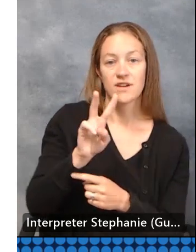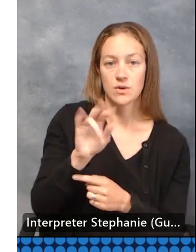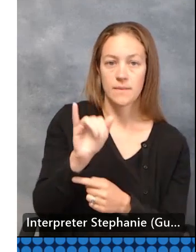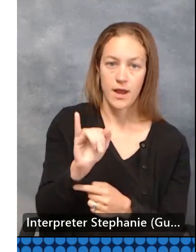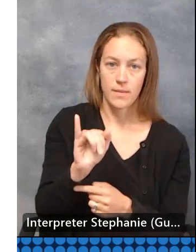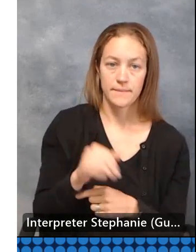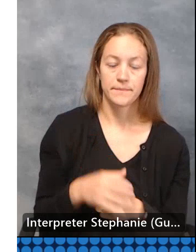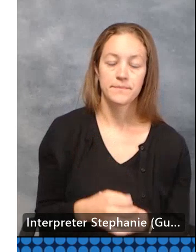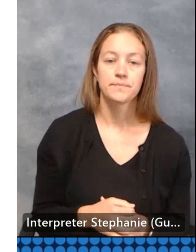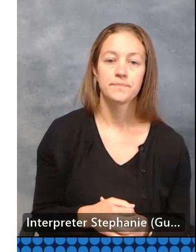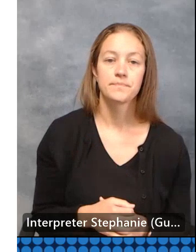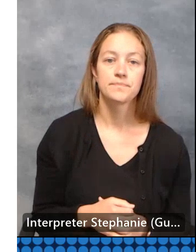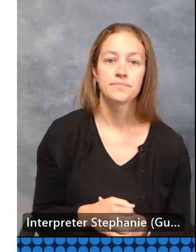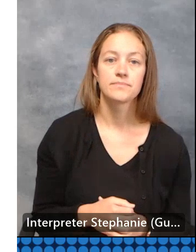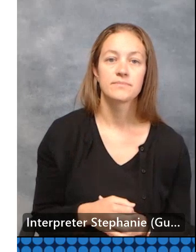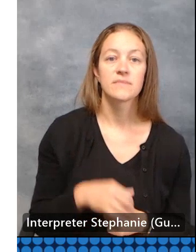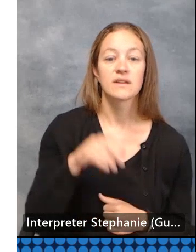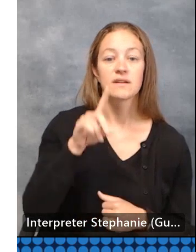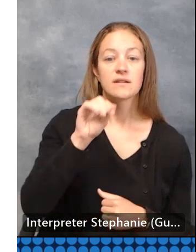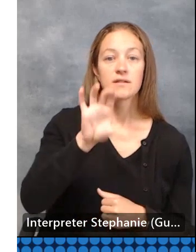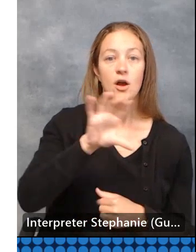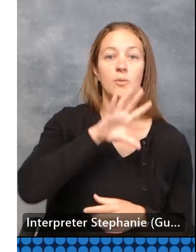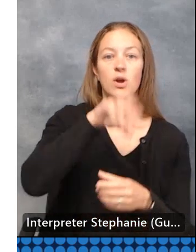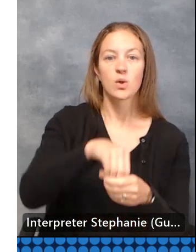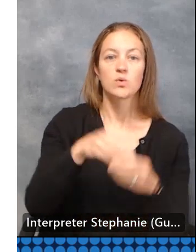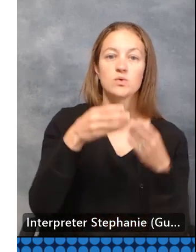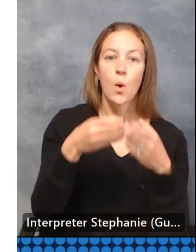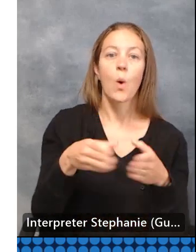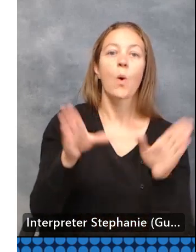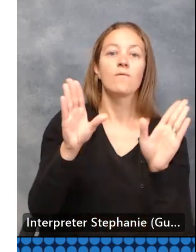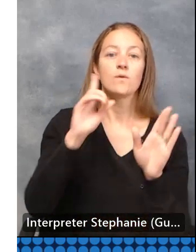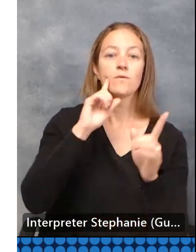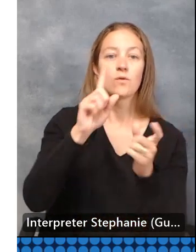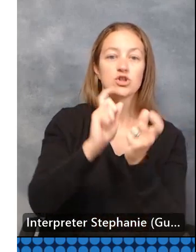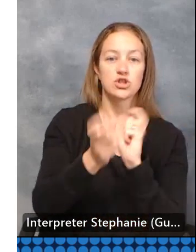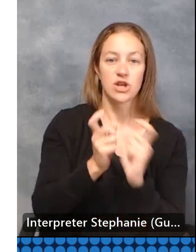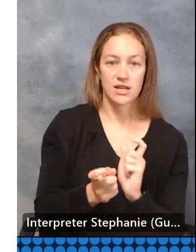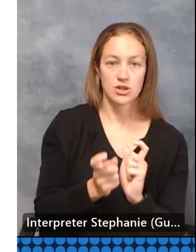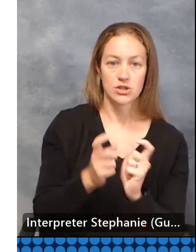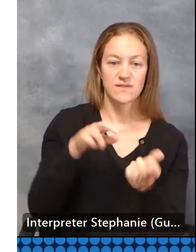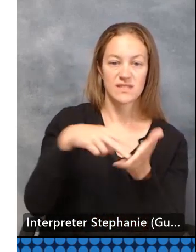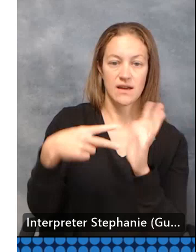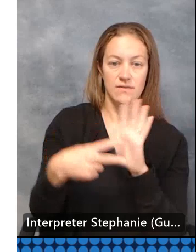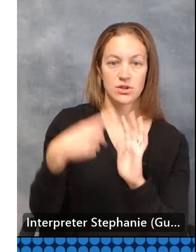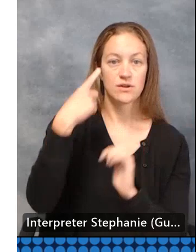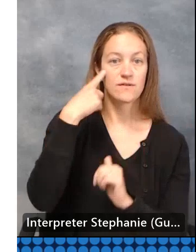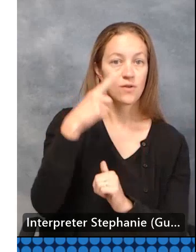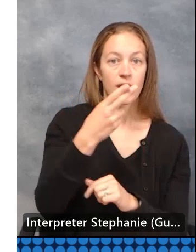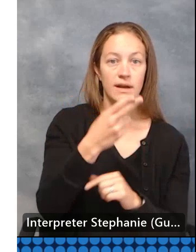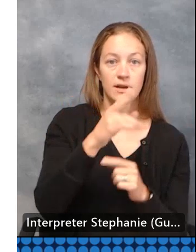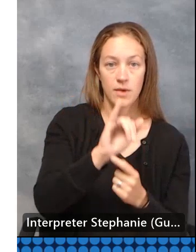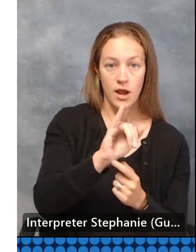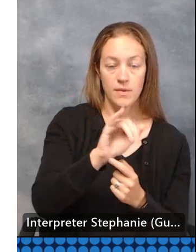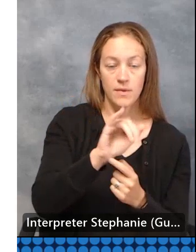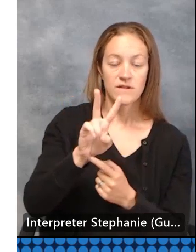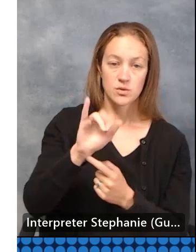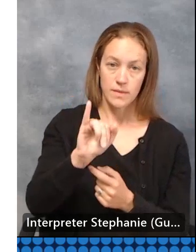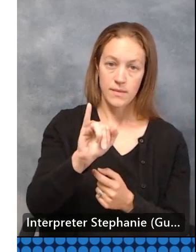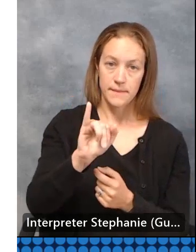impairment. The document includes an overview of the changes to the definitions for hearing impairment and visual